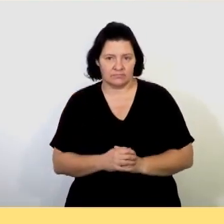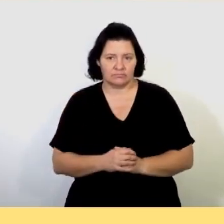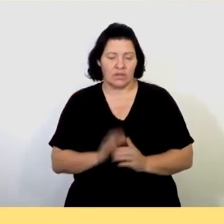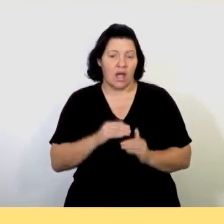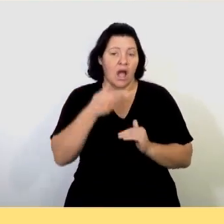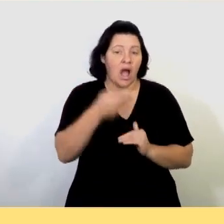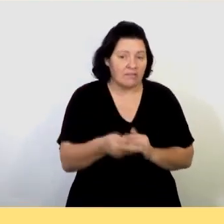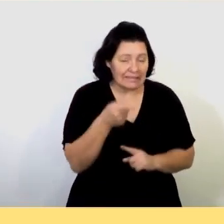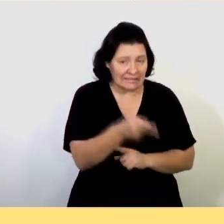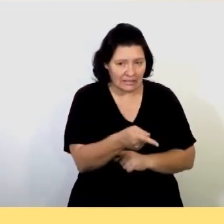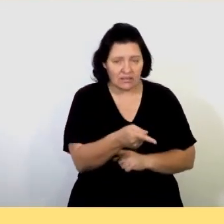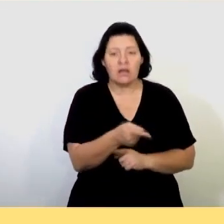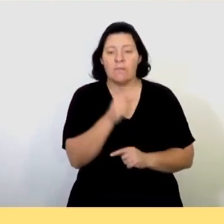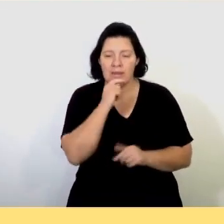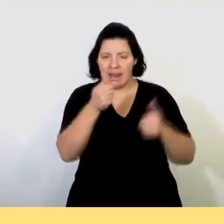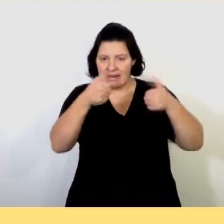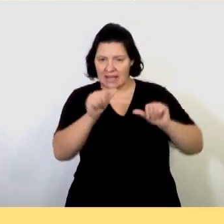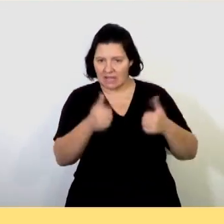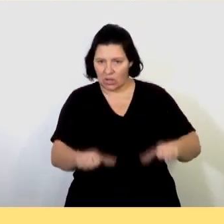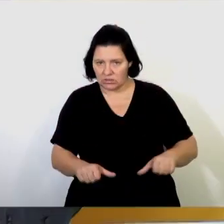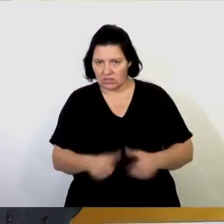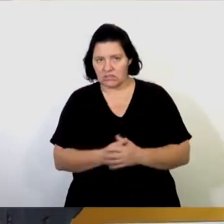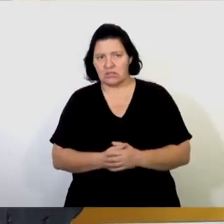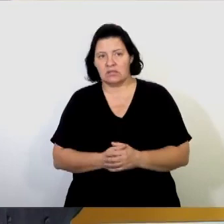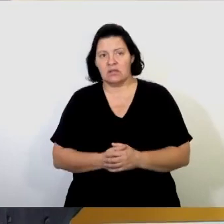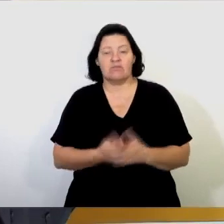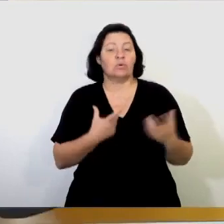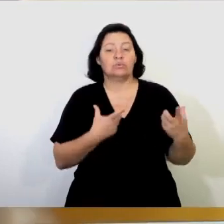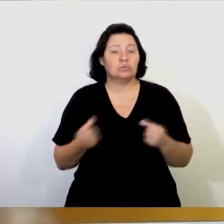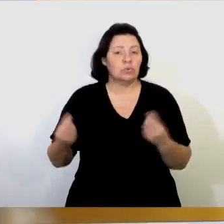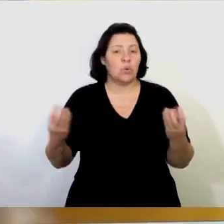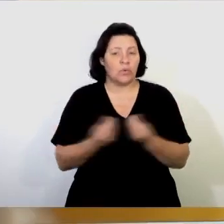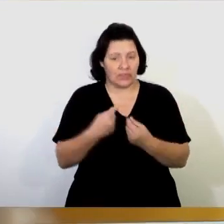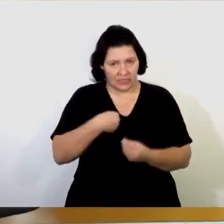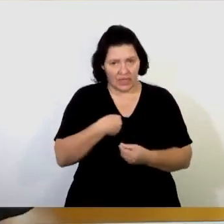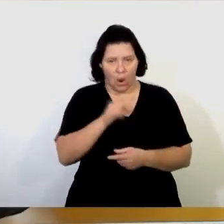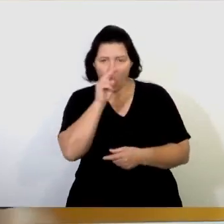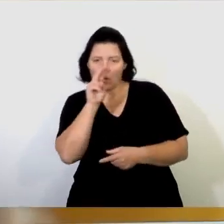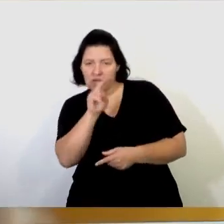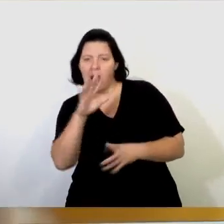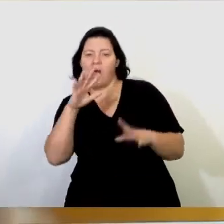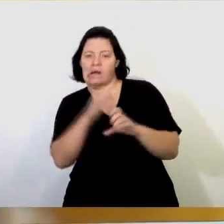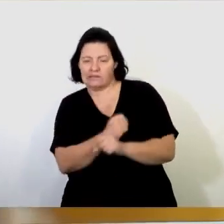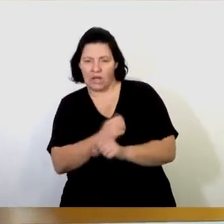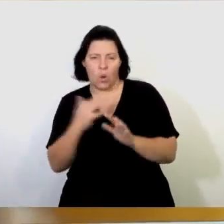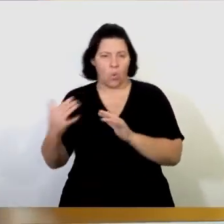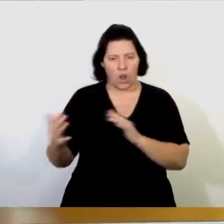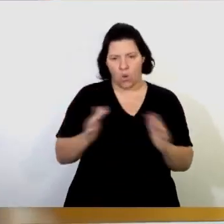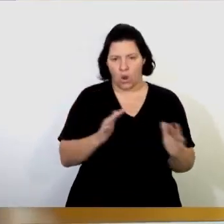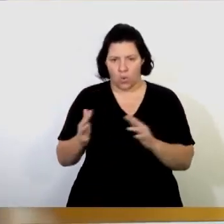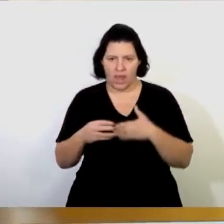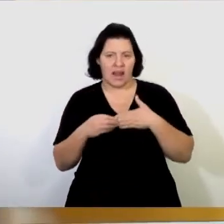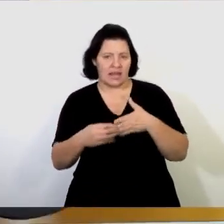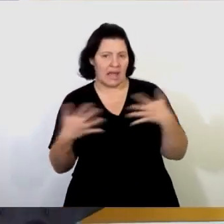7,500. After the consumables, which is the next account that is coming. So if you're doing this together with me, you can see already